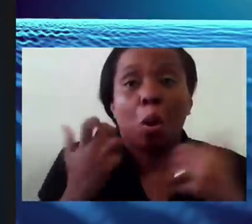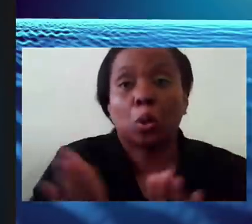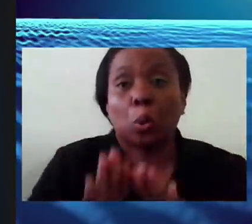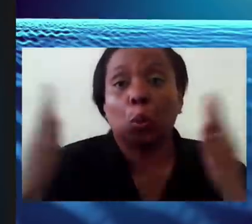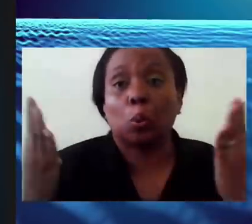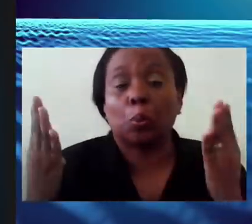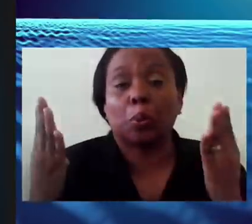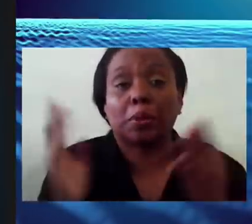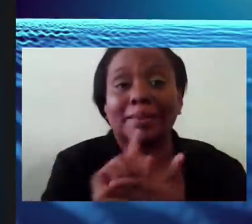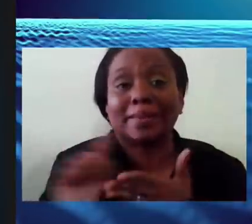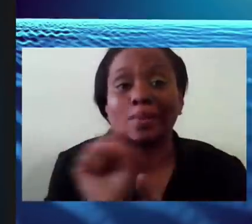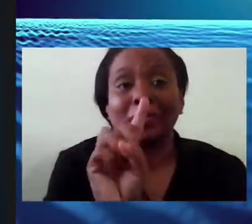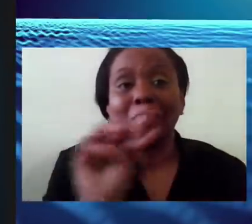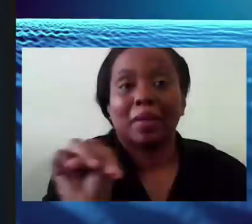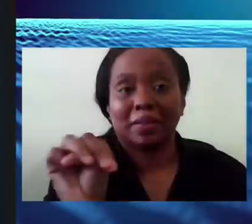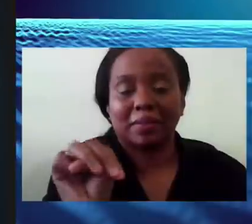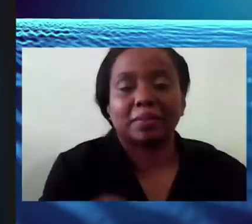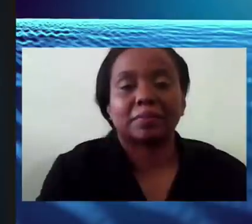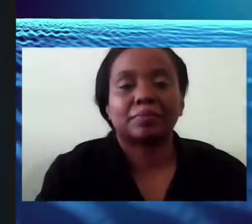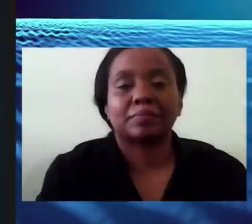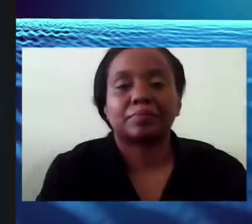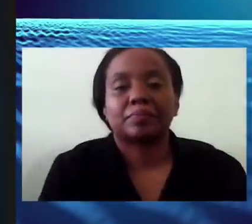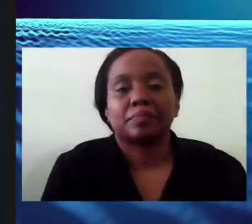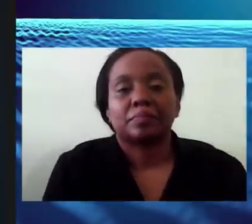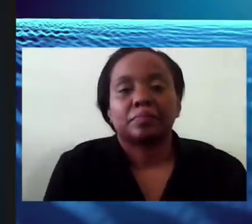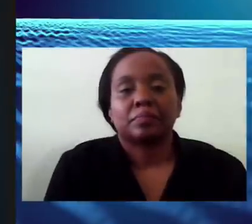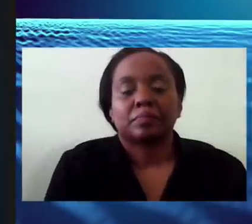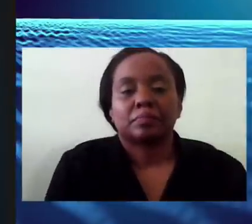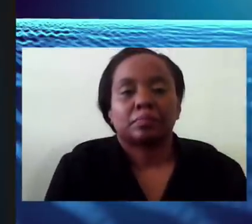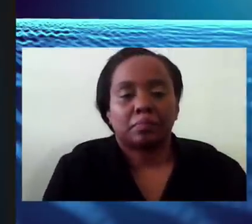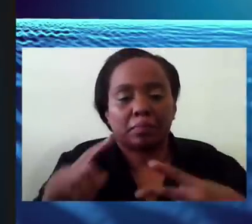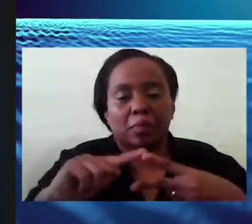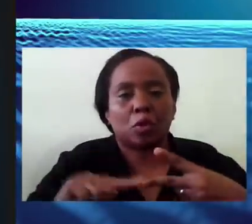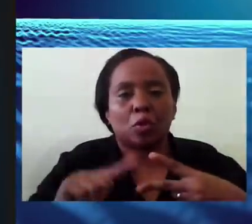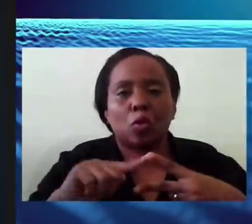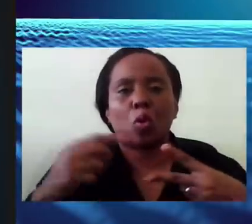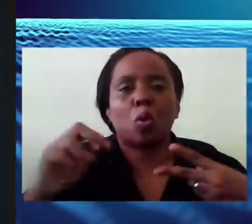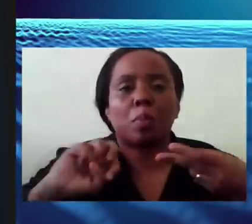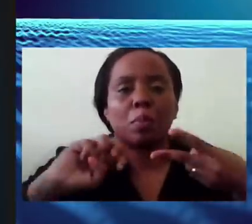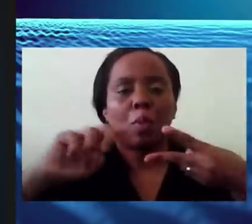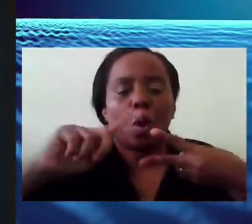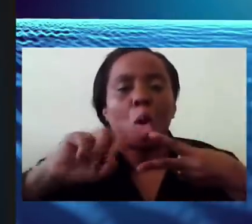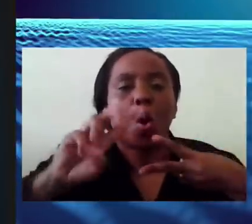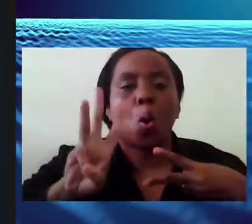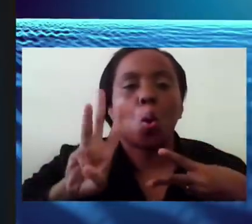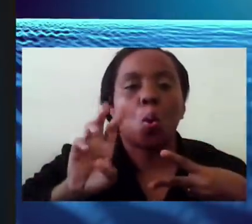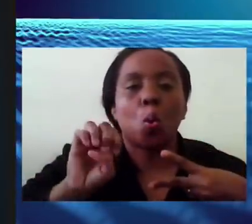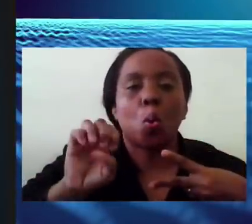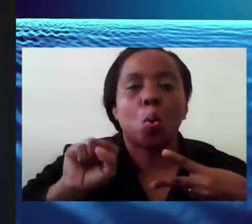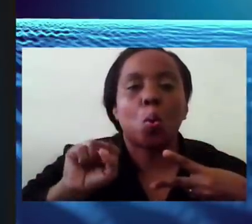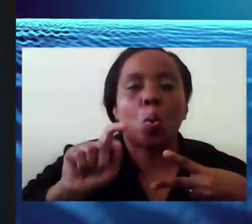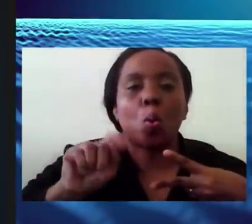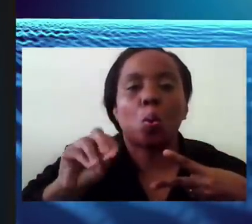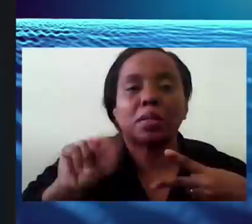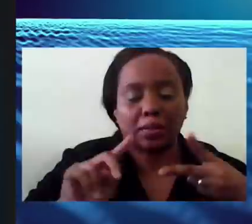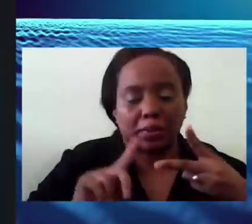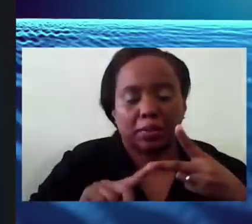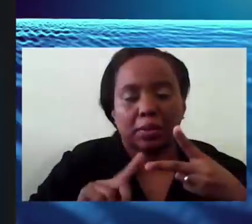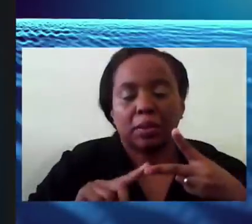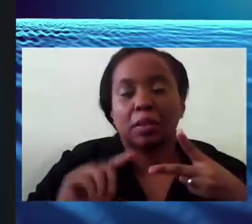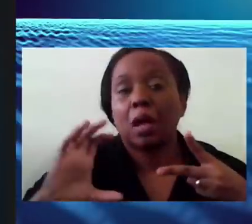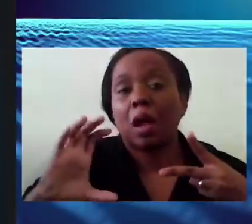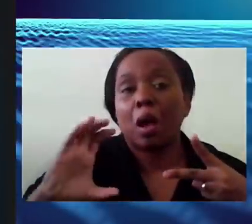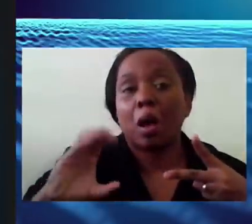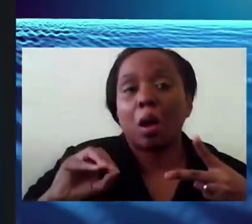at Concept Bay and the Millie Eiffel, that's the Western fish markets, is that the ash is blowing downhill from the road into the market,